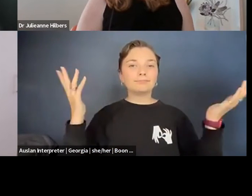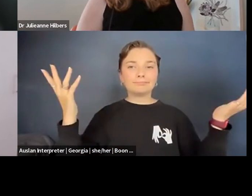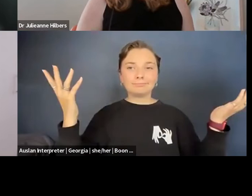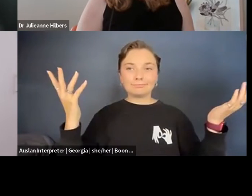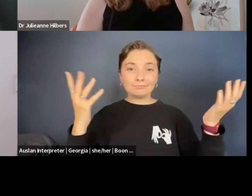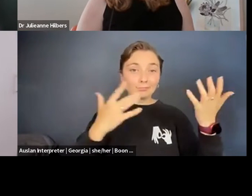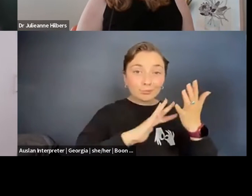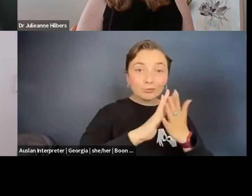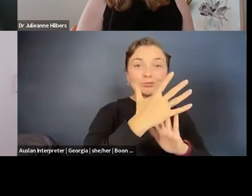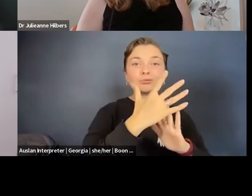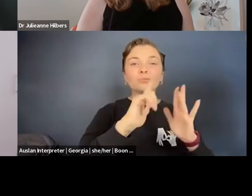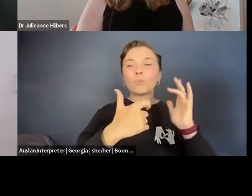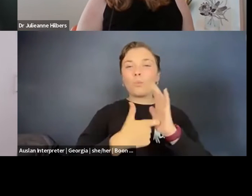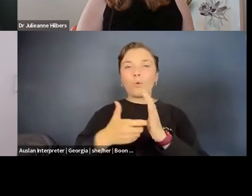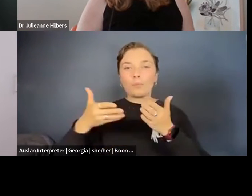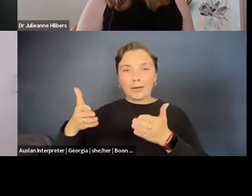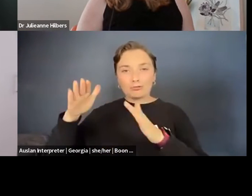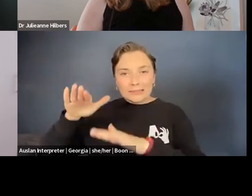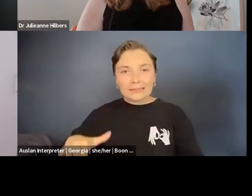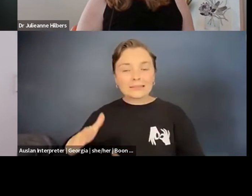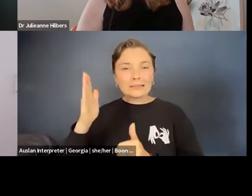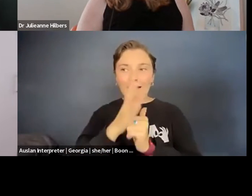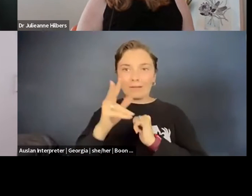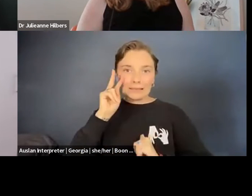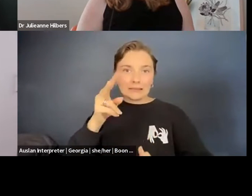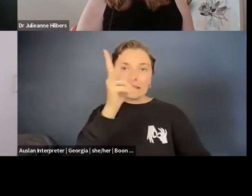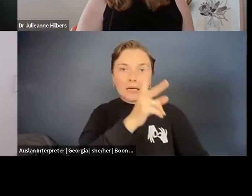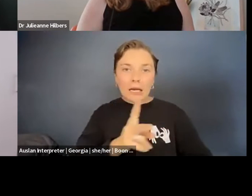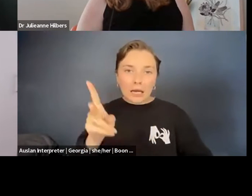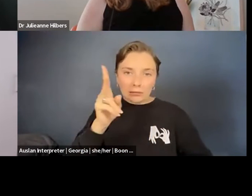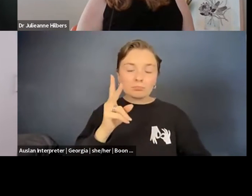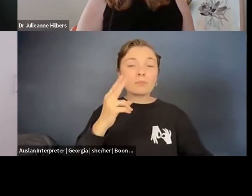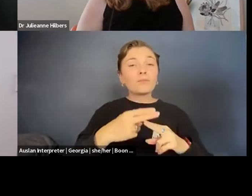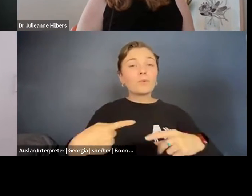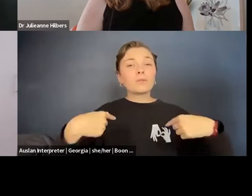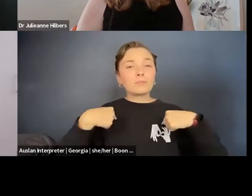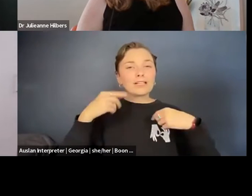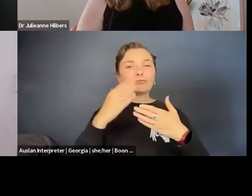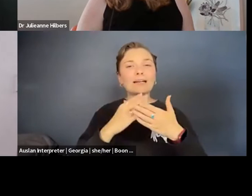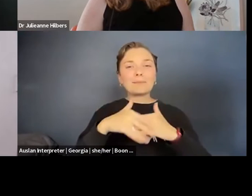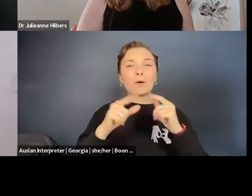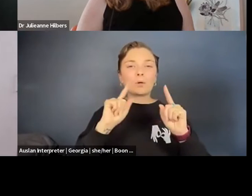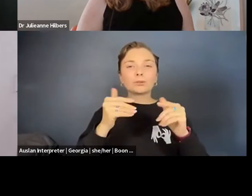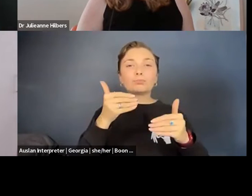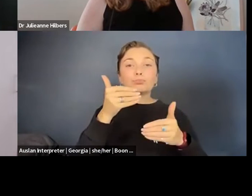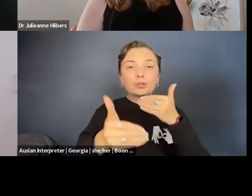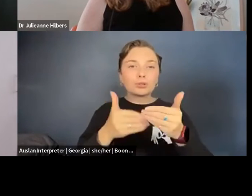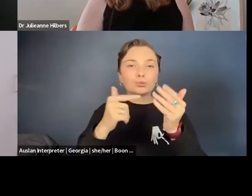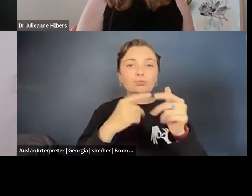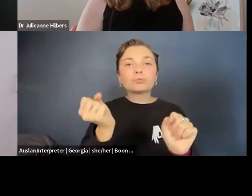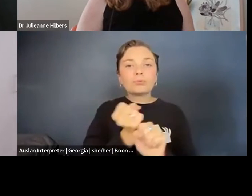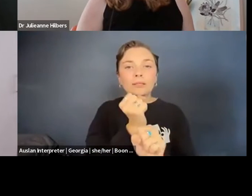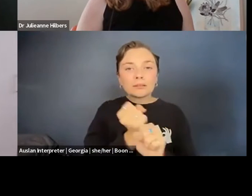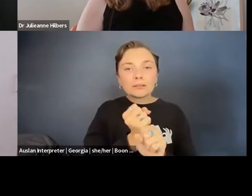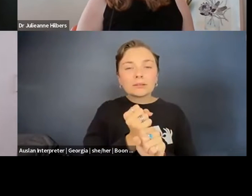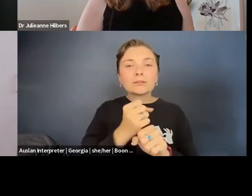or buried and not seen again. But so for me, it's really about the process of creation,